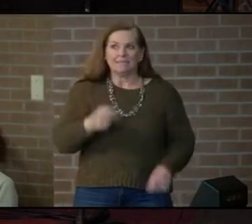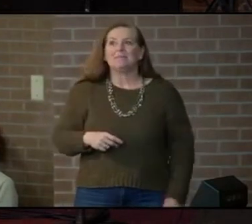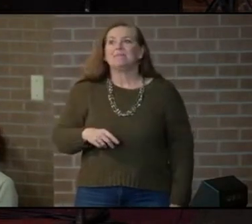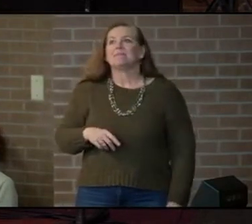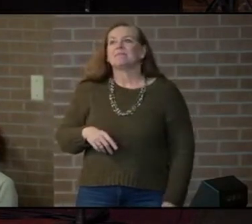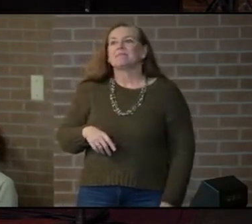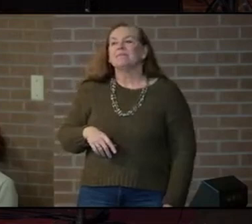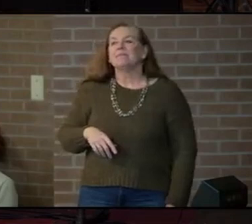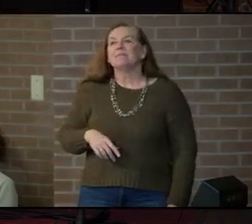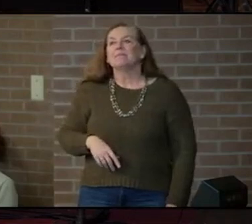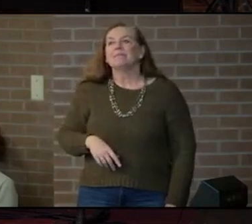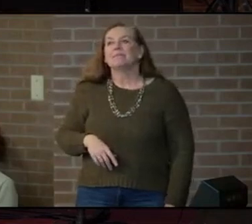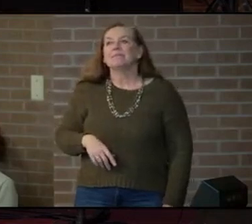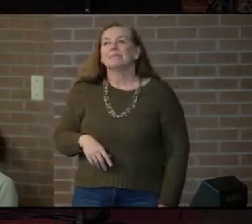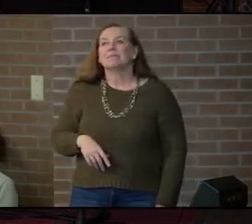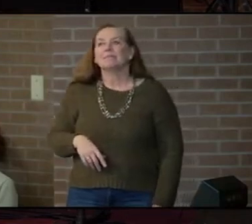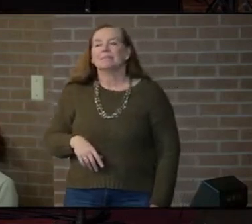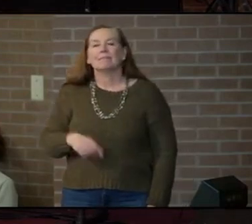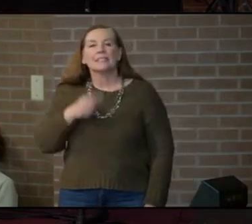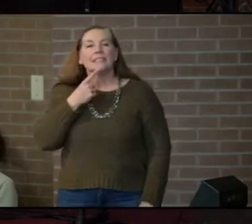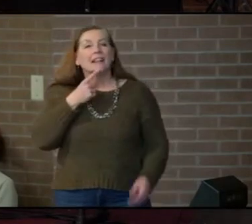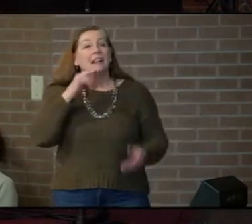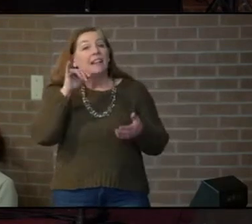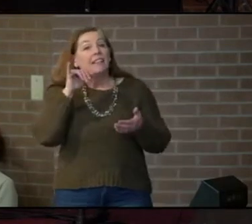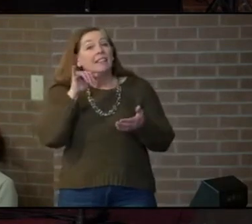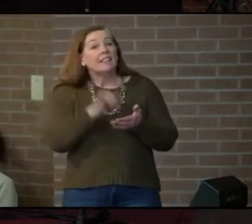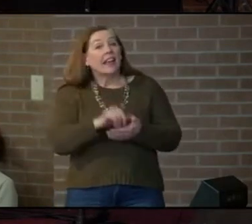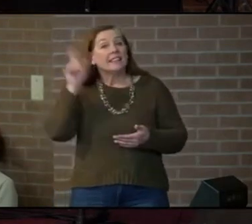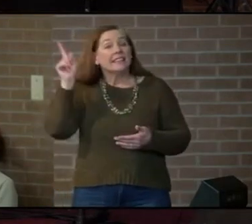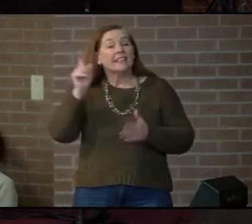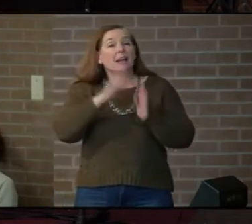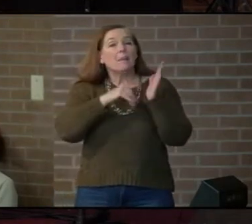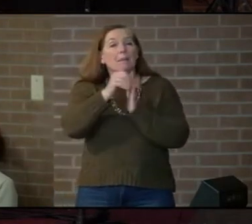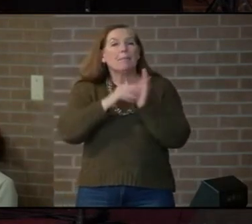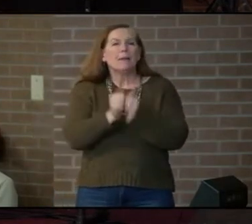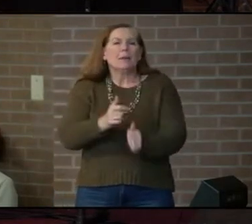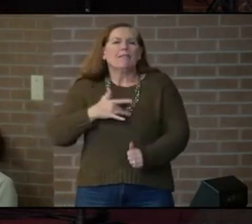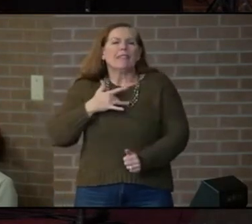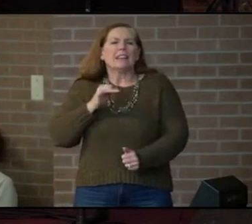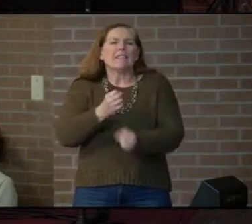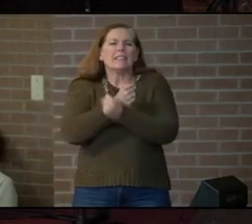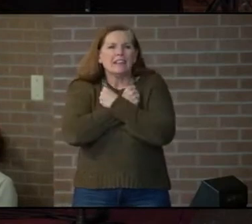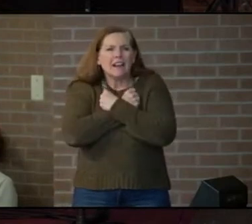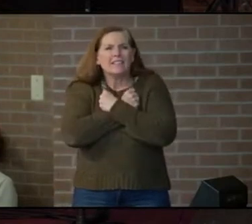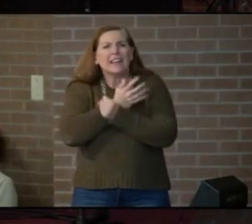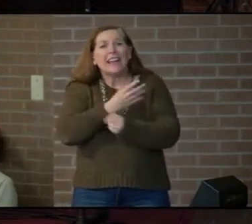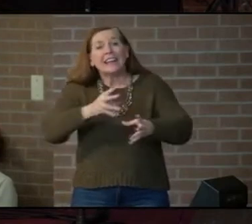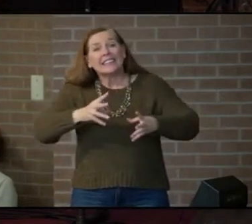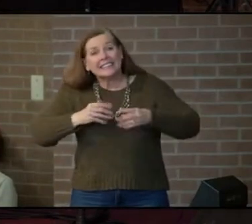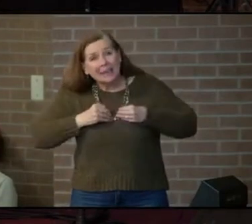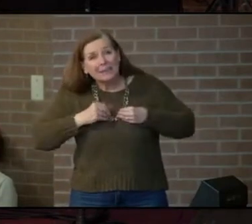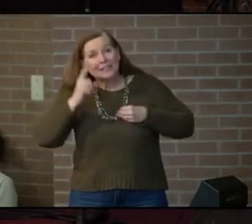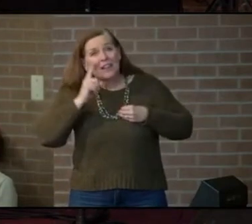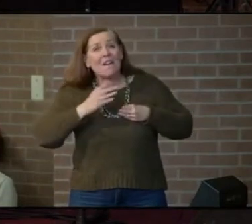But she said that it was painted with a feeling of love and acceptance for my children, she said. Just